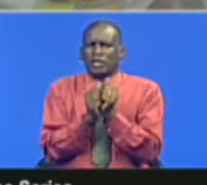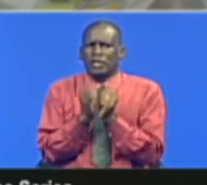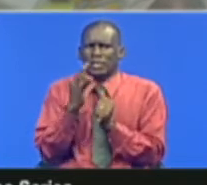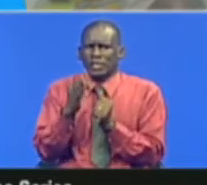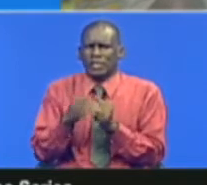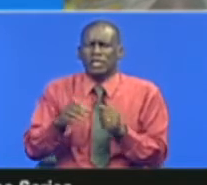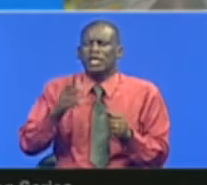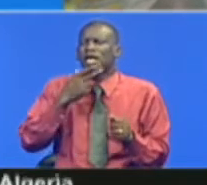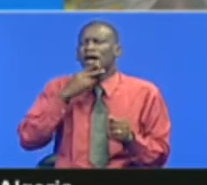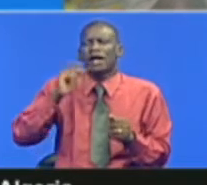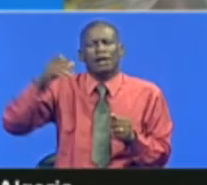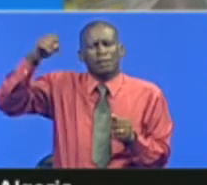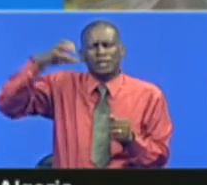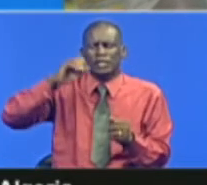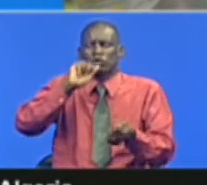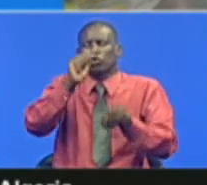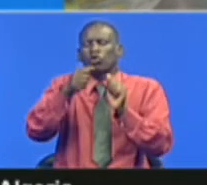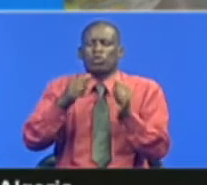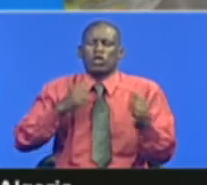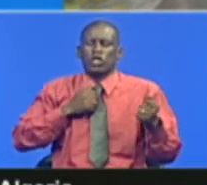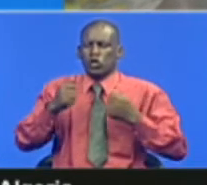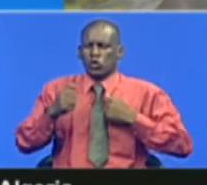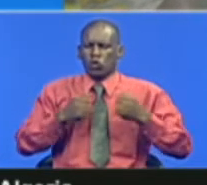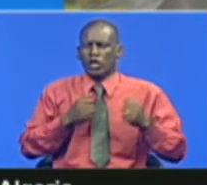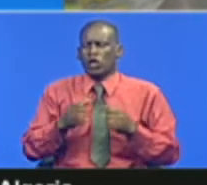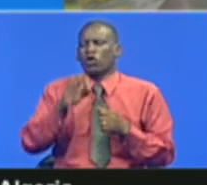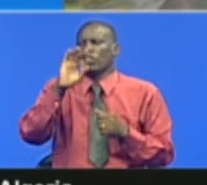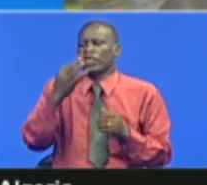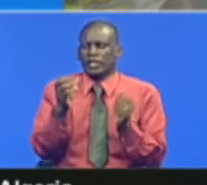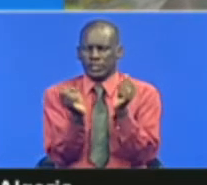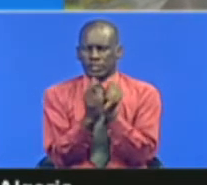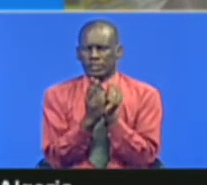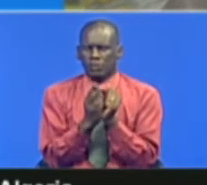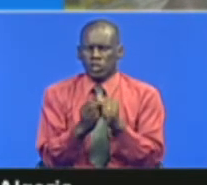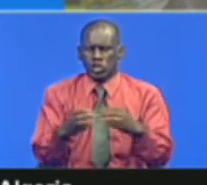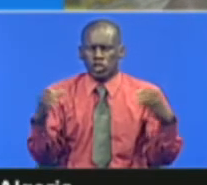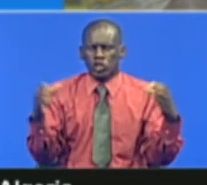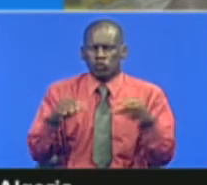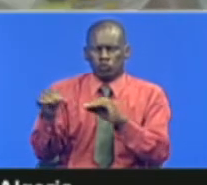Stars faced Rwanda in their opening match on 3rd December. The squad will move to